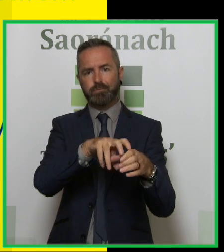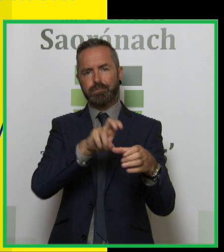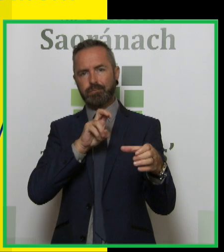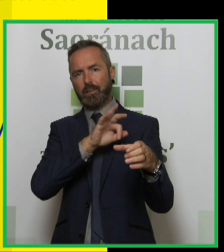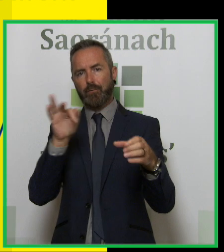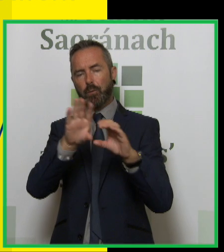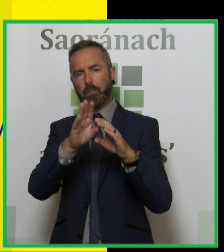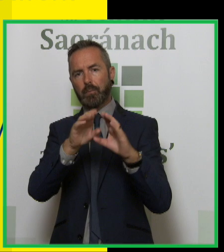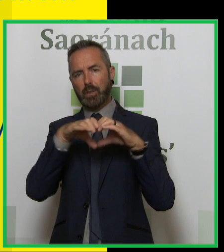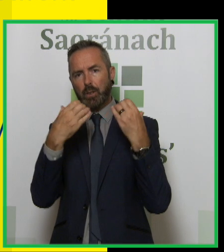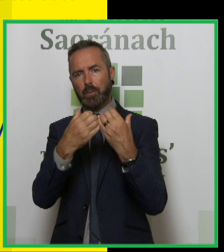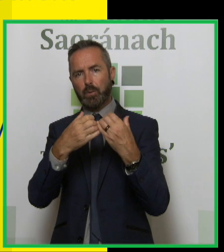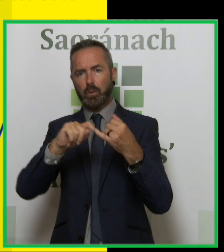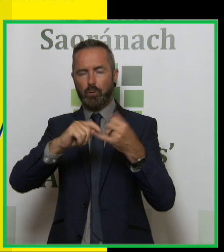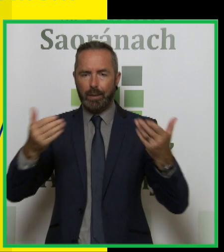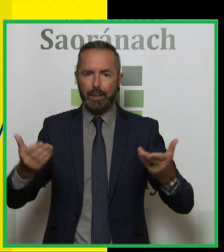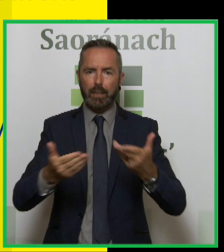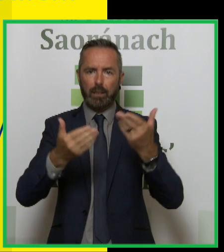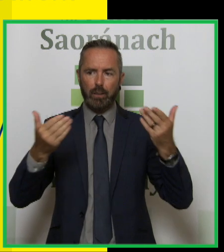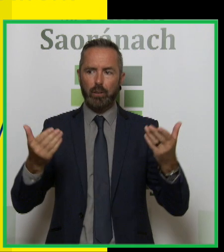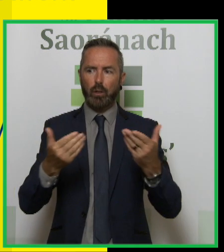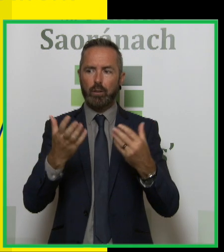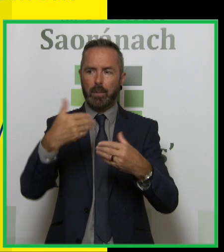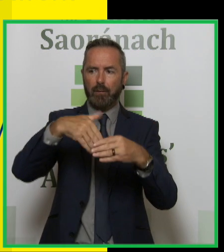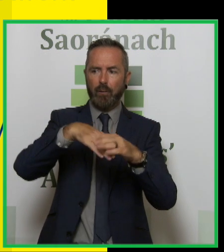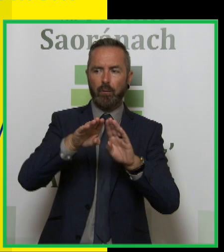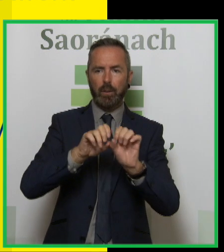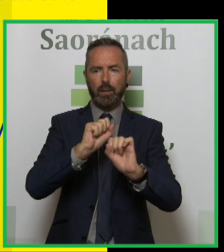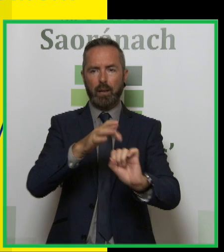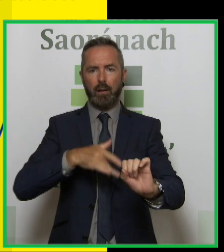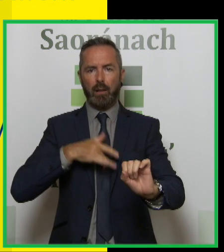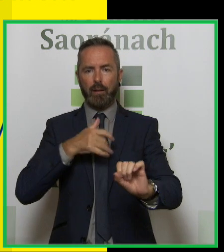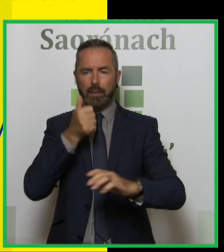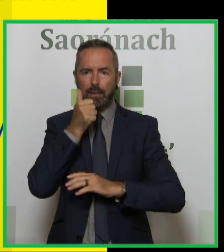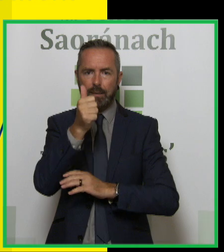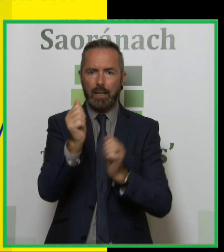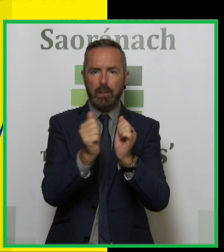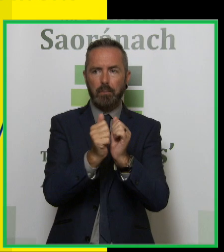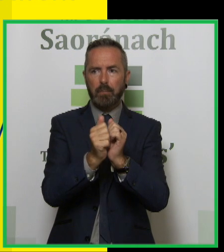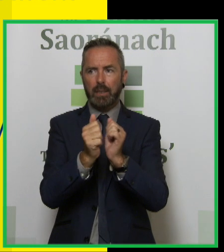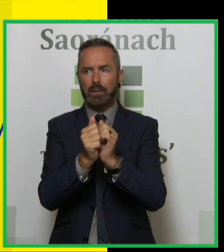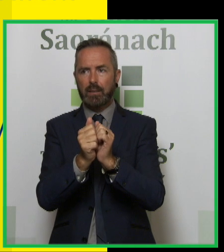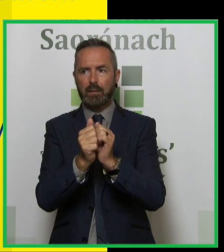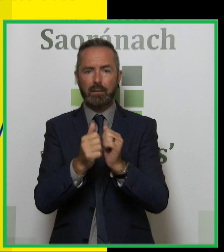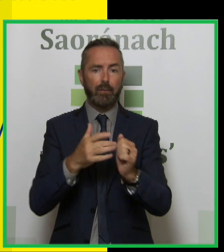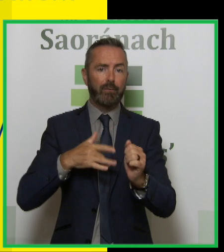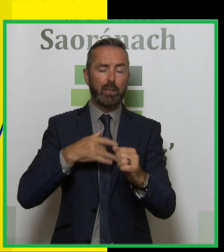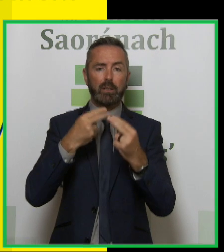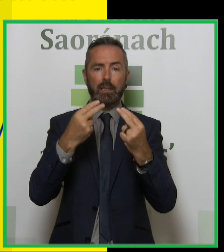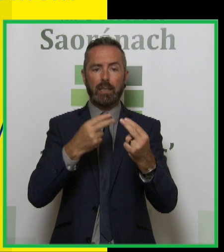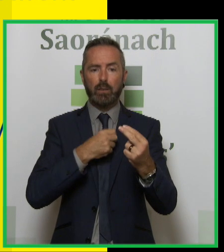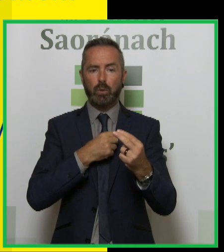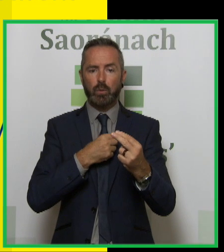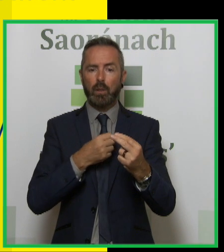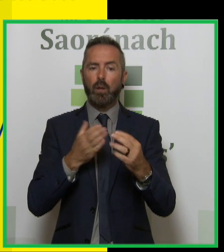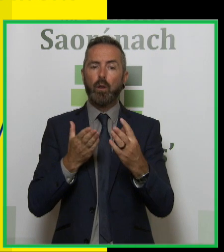that people are encouraged to take part in their lives and attend as many meetings as they feel that they need to in the